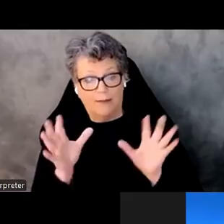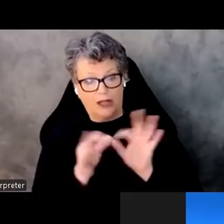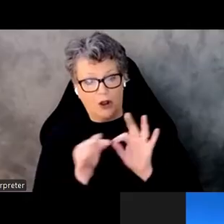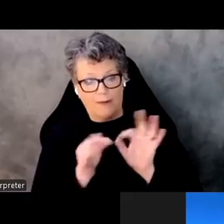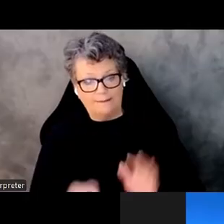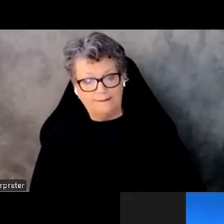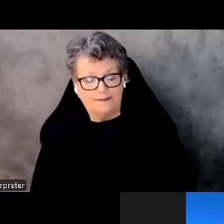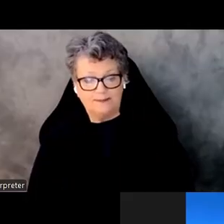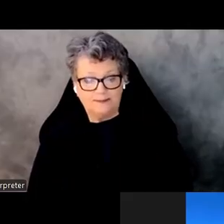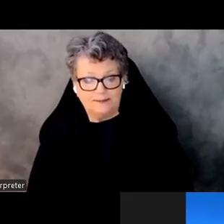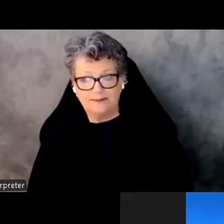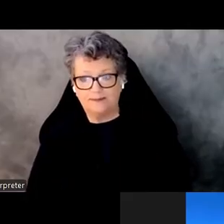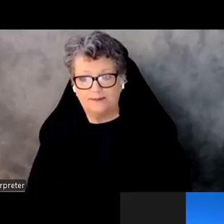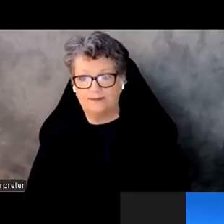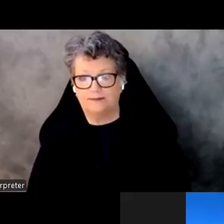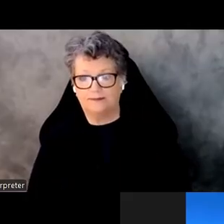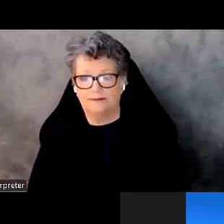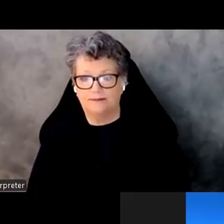comment.